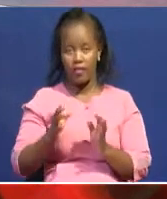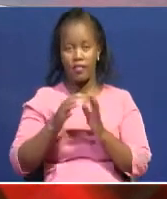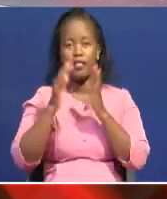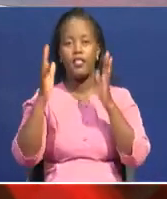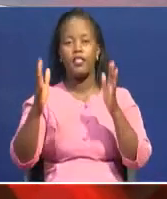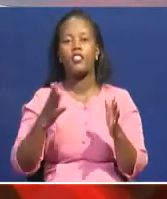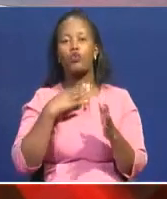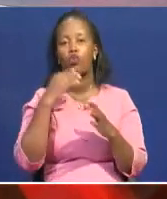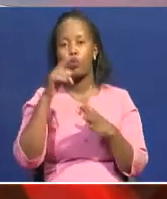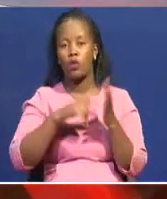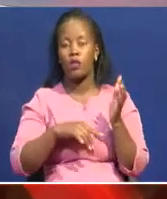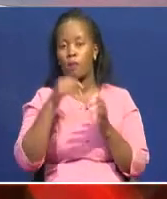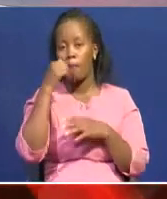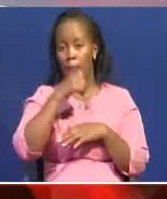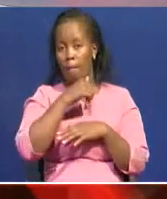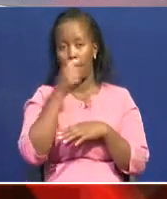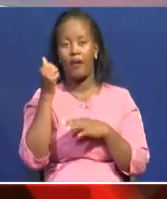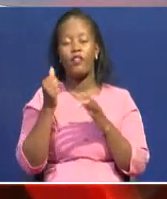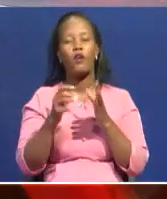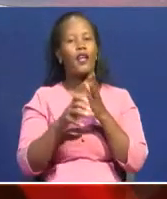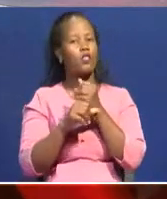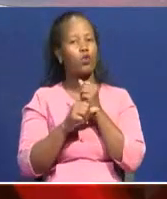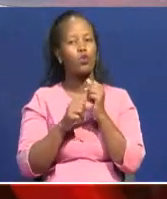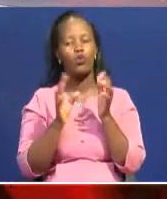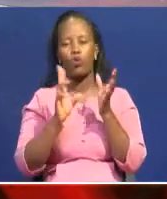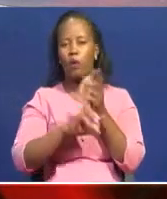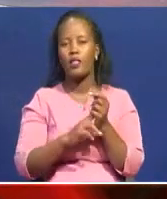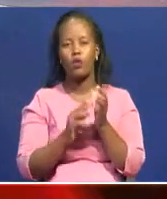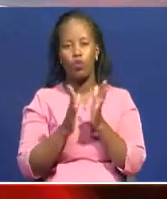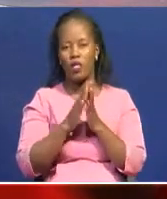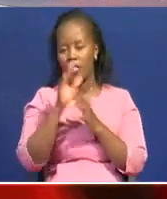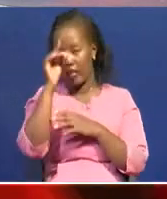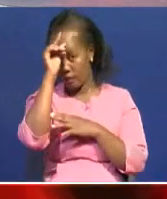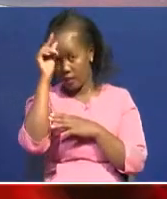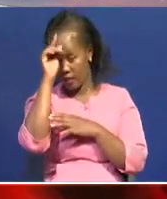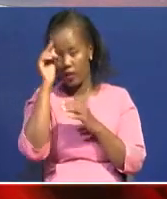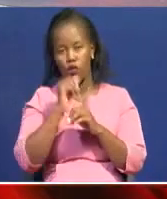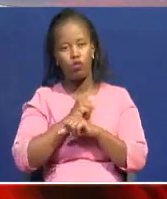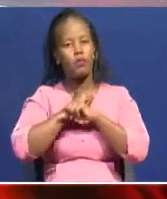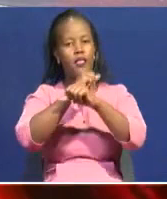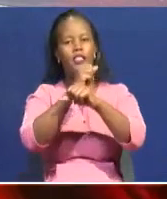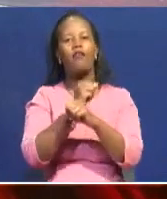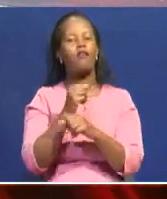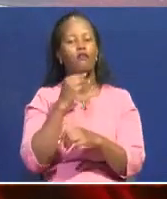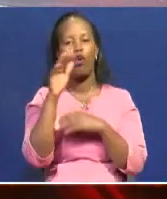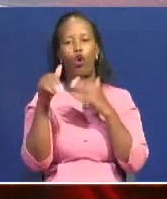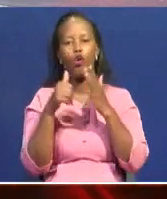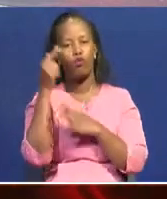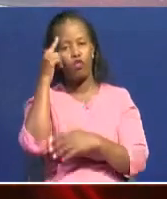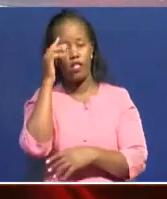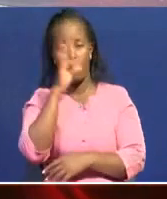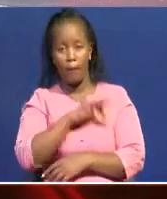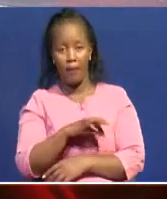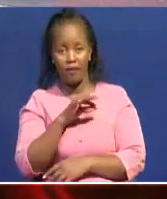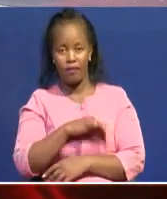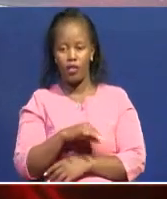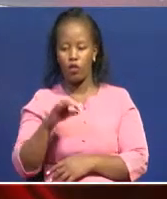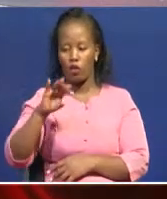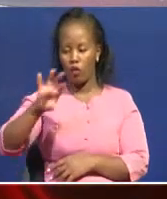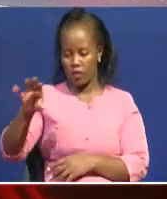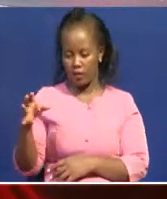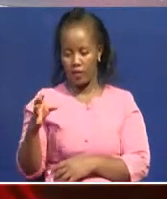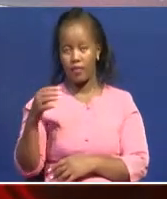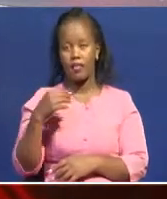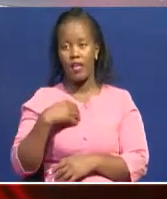private conservation organizations to collaborate with the government to preserve the park for the benefit of the county,